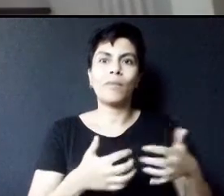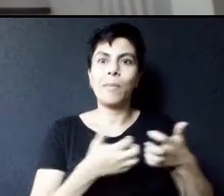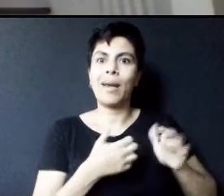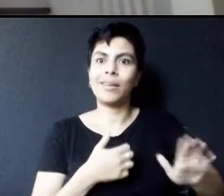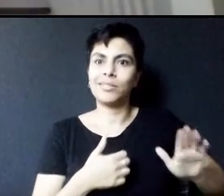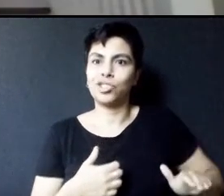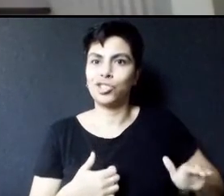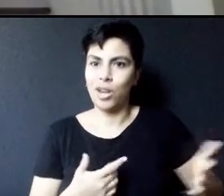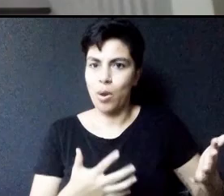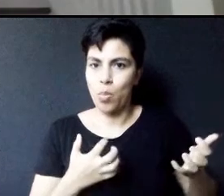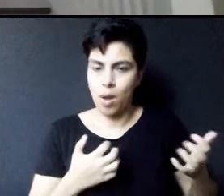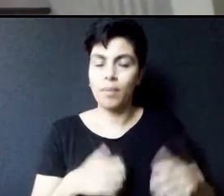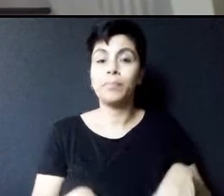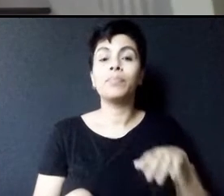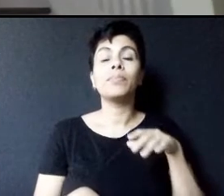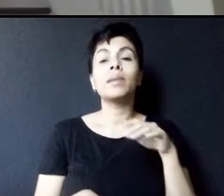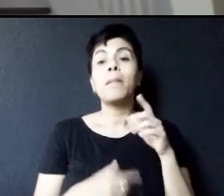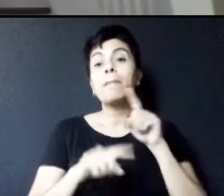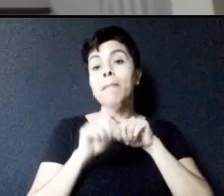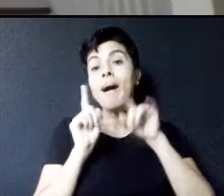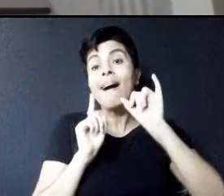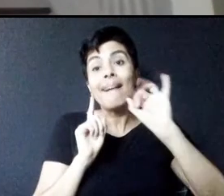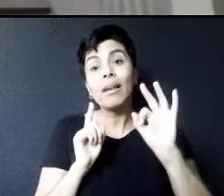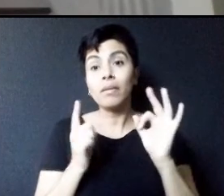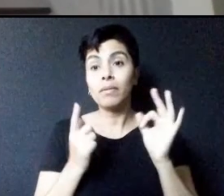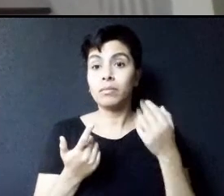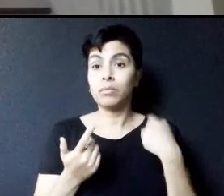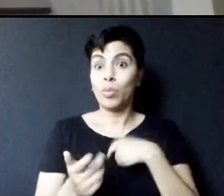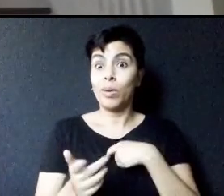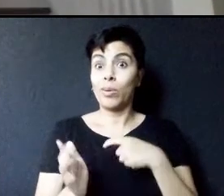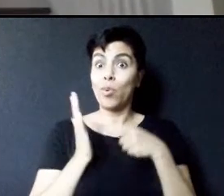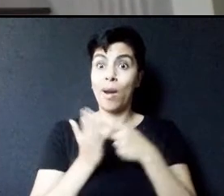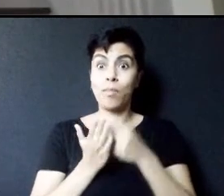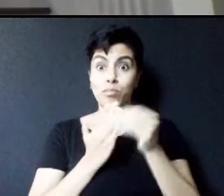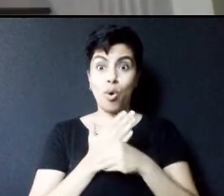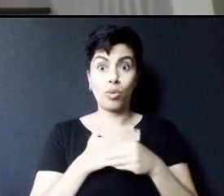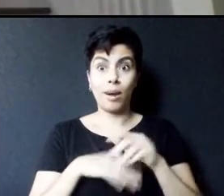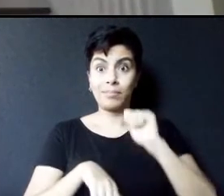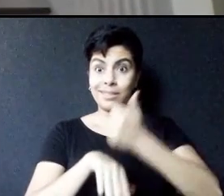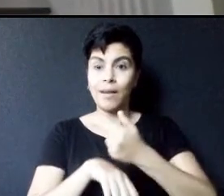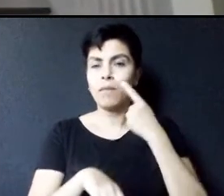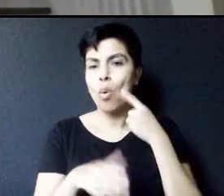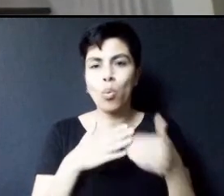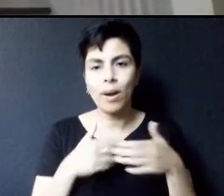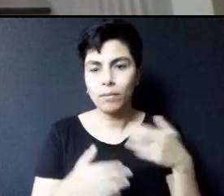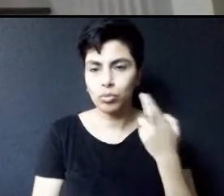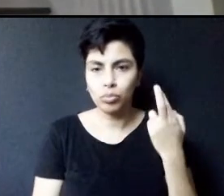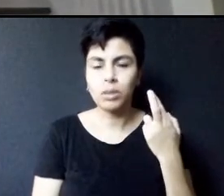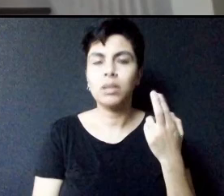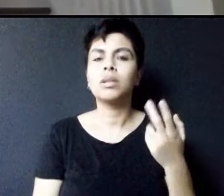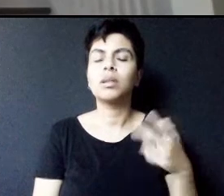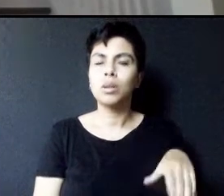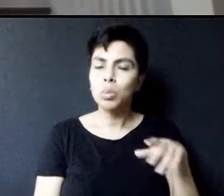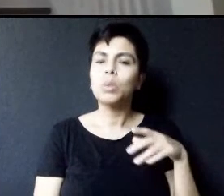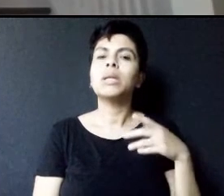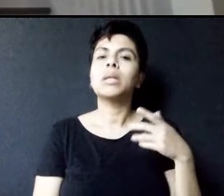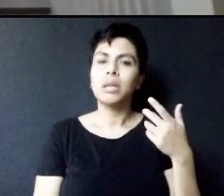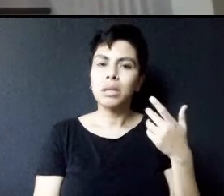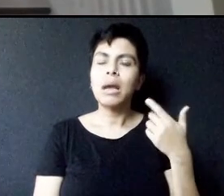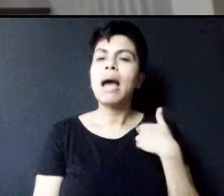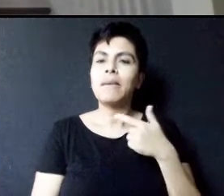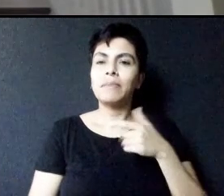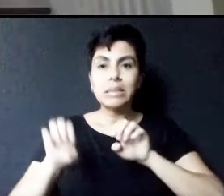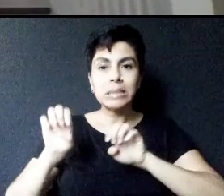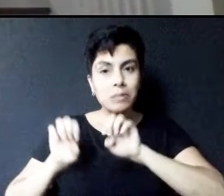for the child. But if a program has to happen virtually for whatever reasons, we have done